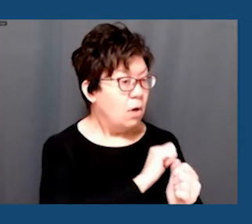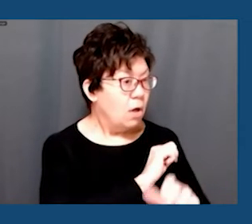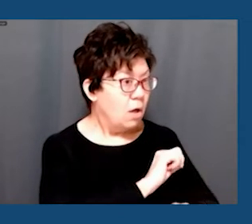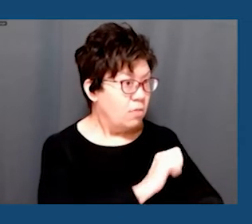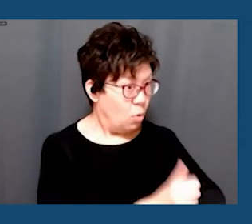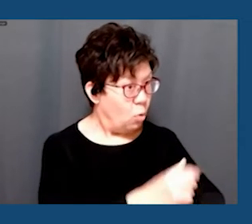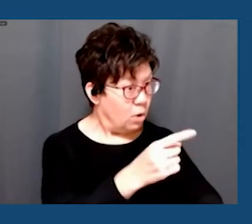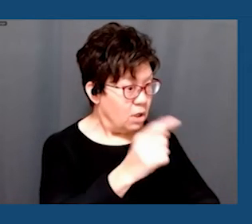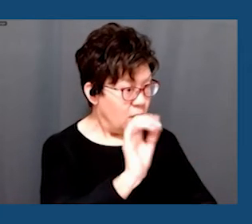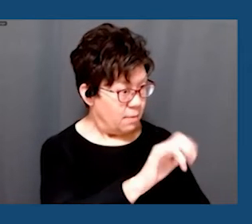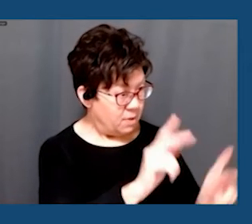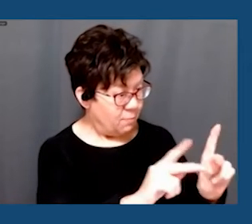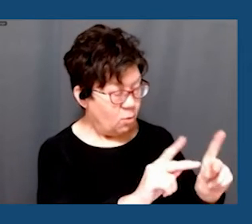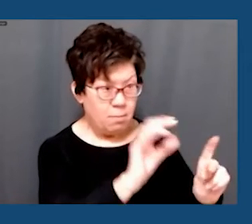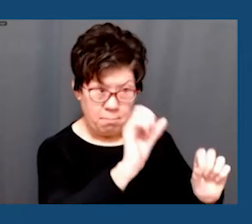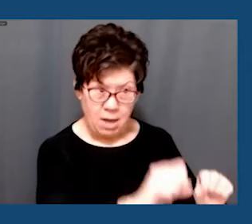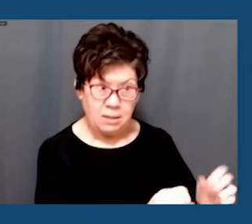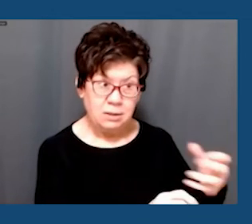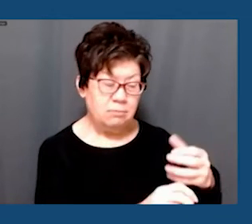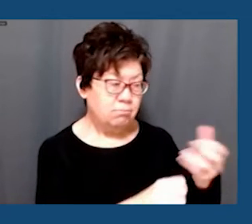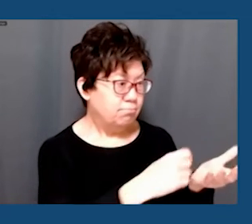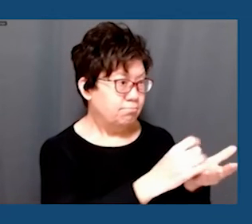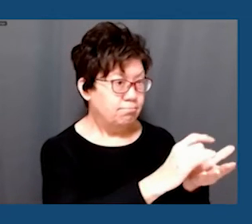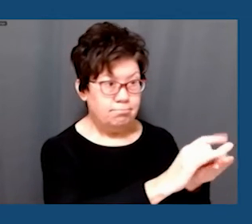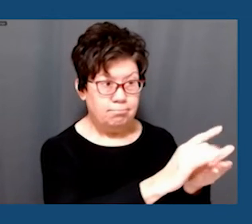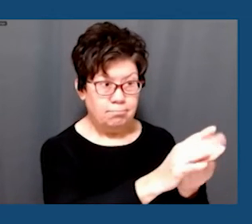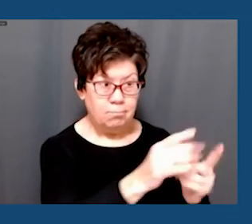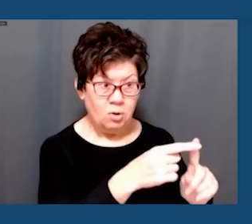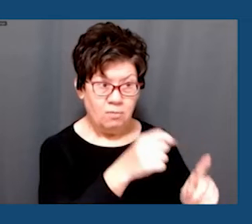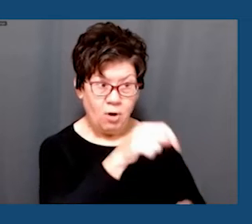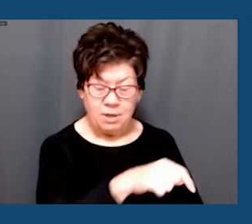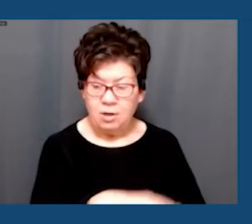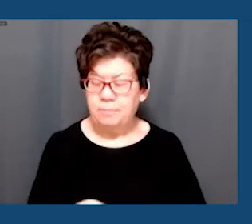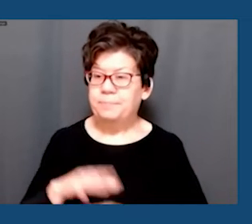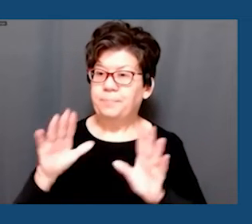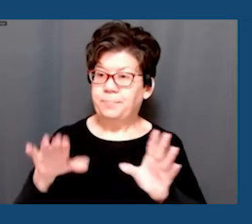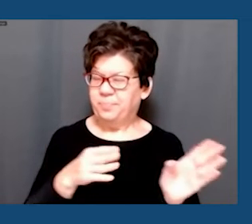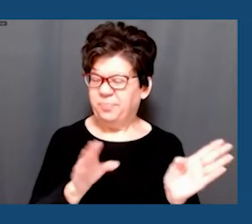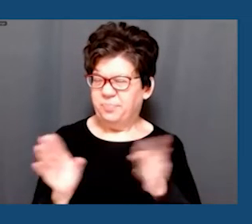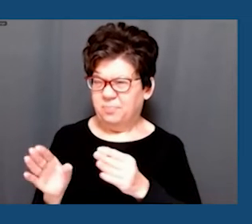I can switch gears for a second. Sure. To talk Israel. Obviously, this is a